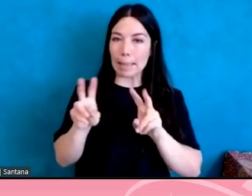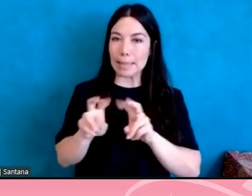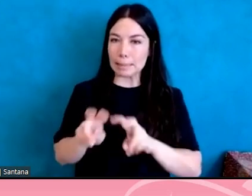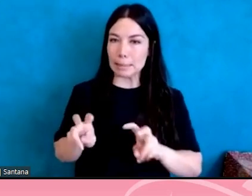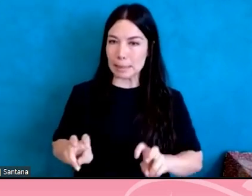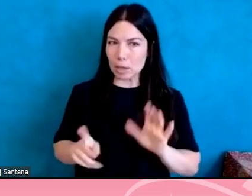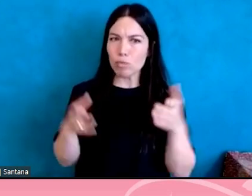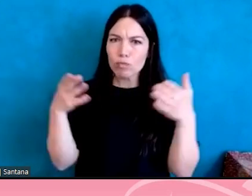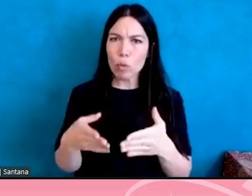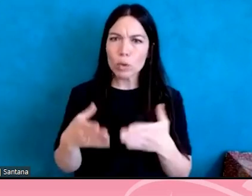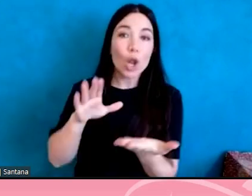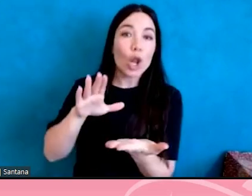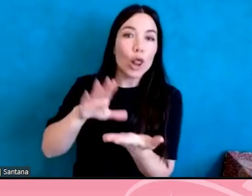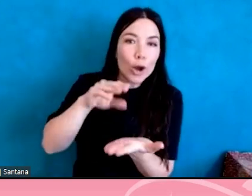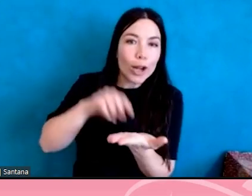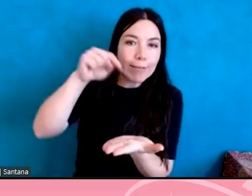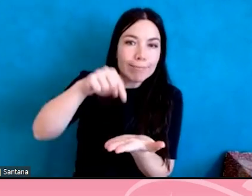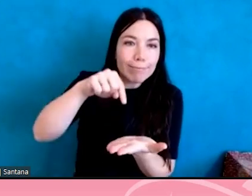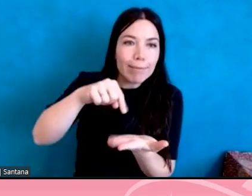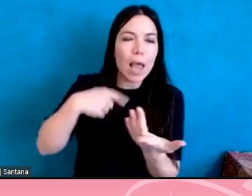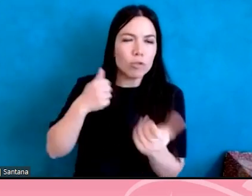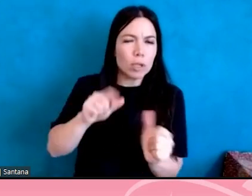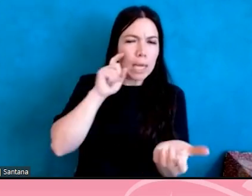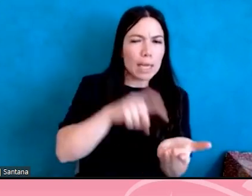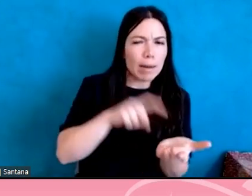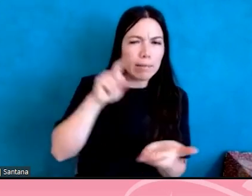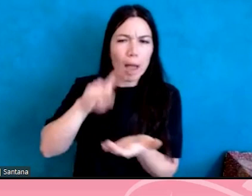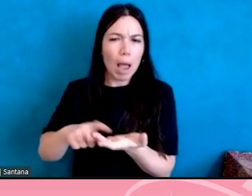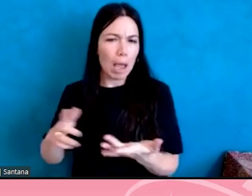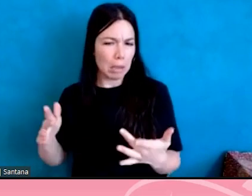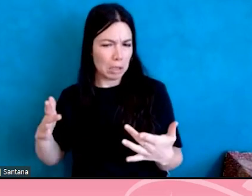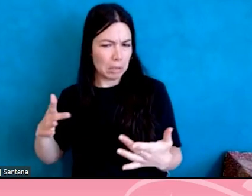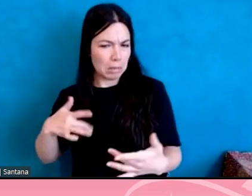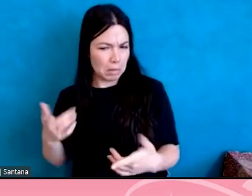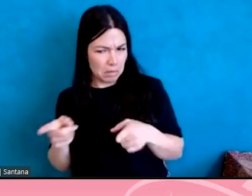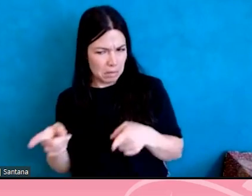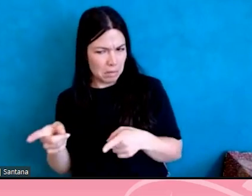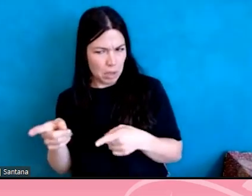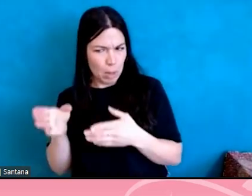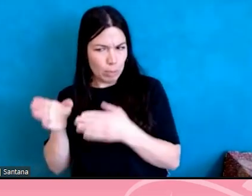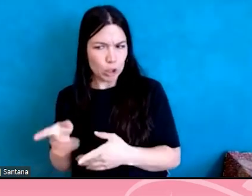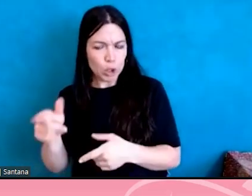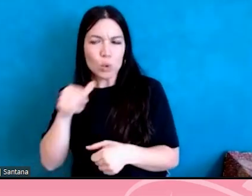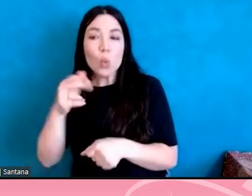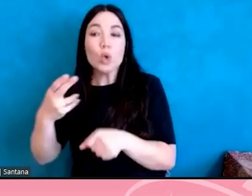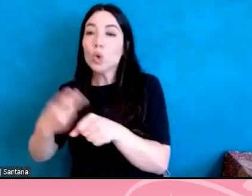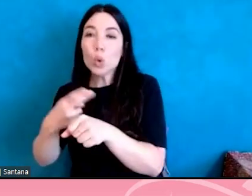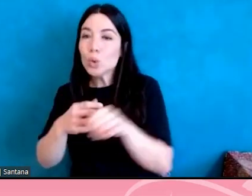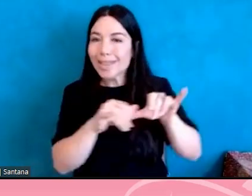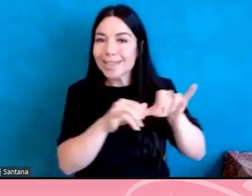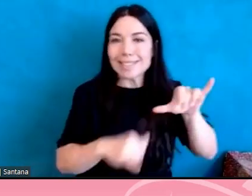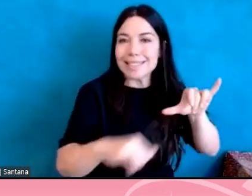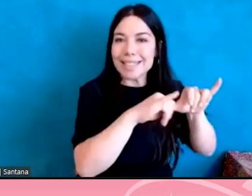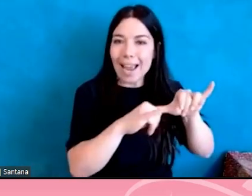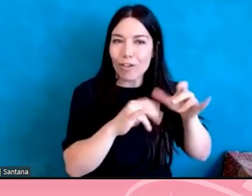to identify the likelihood of a difference. This person just doesn't use the standard form or a disorder. It's believed